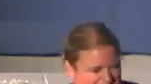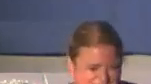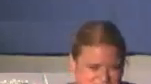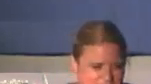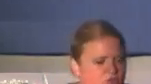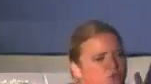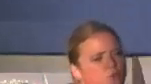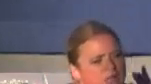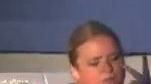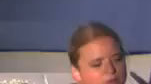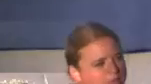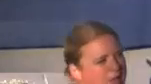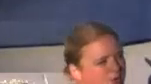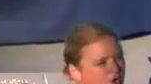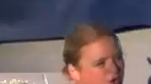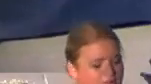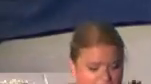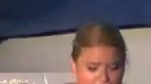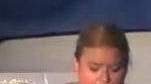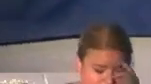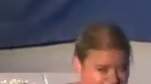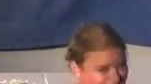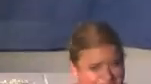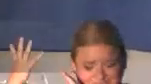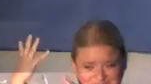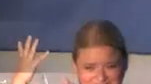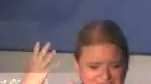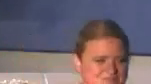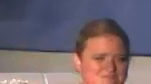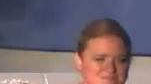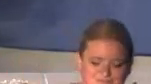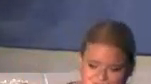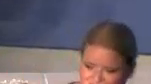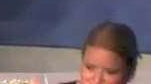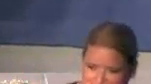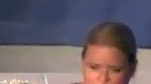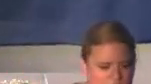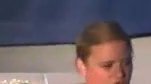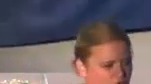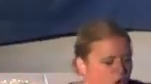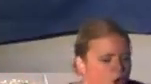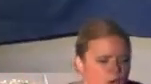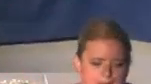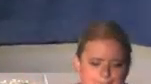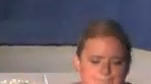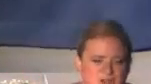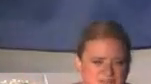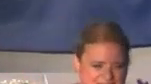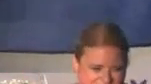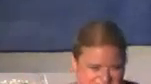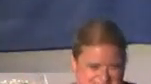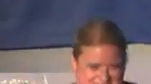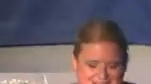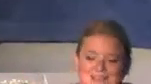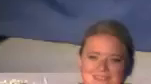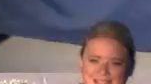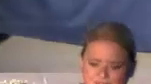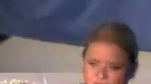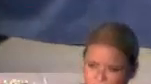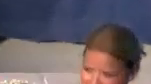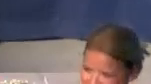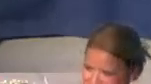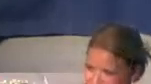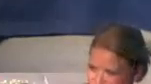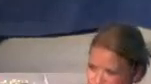things you remember and things you forget. But no matter where you go, you'll be your own perfect fit. So thank you so much, class